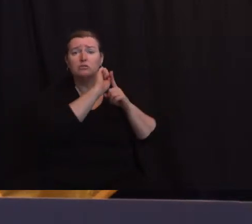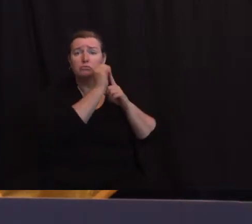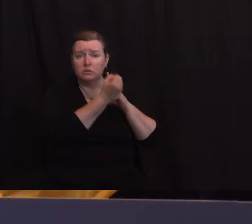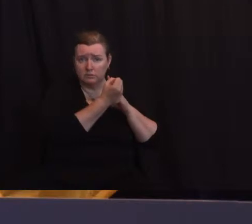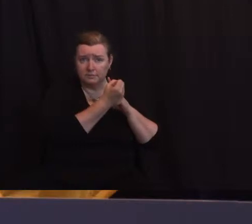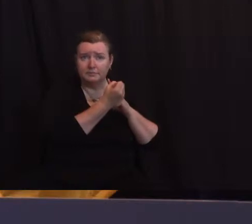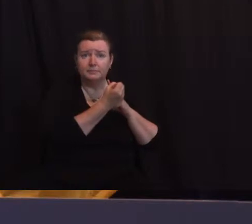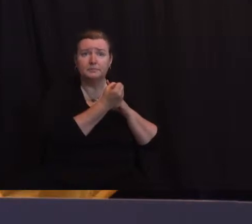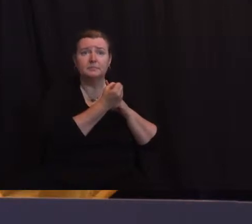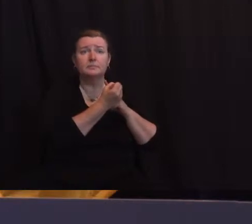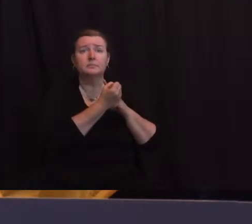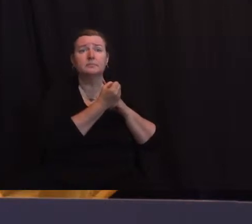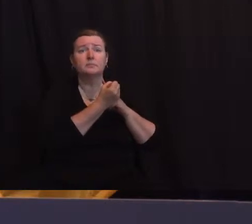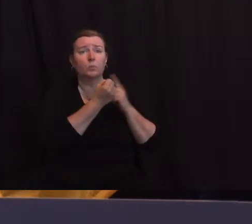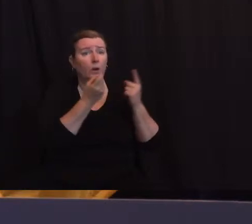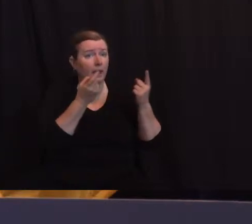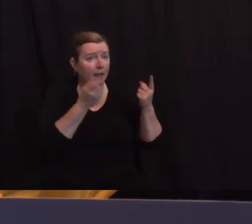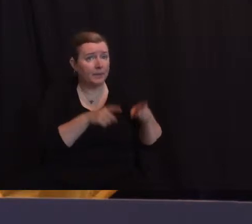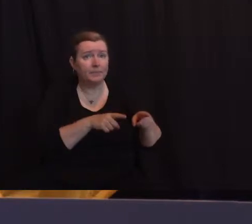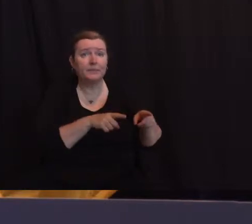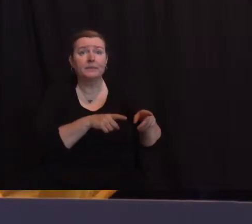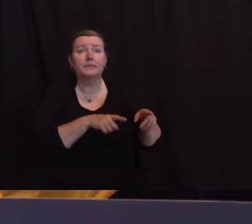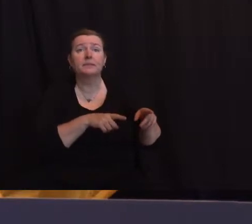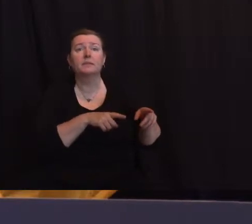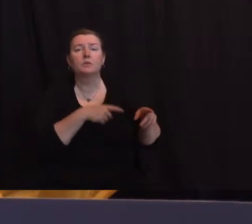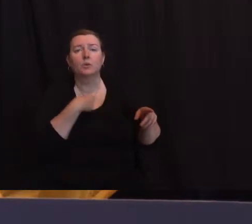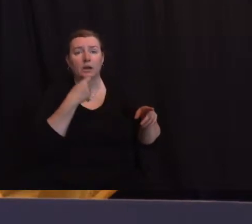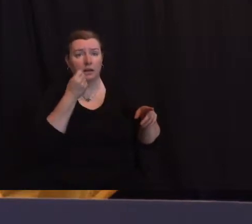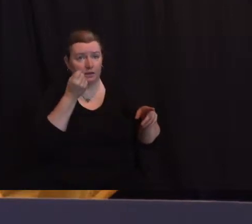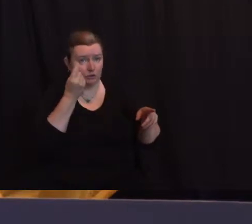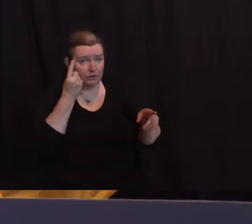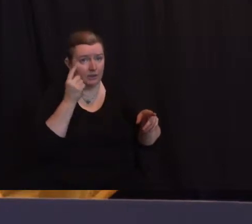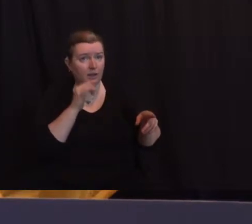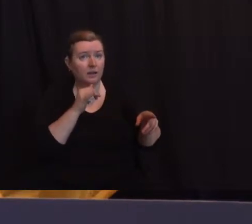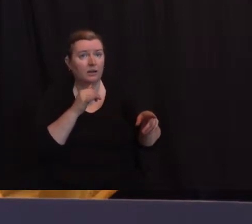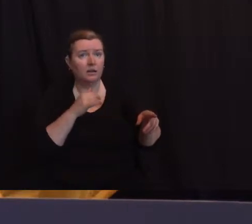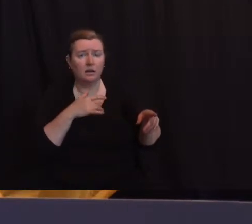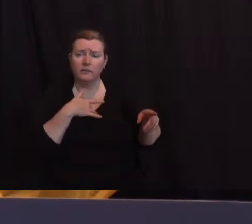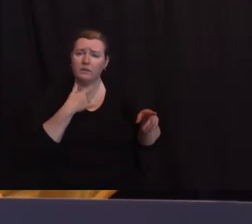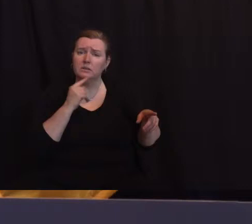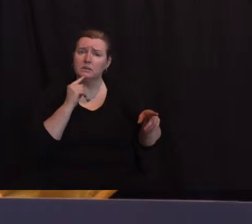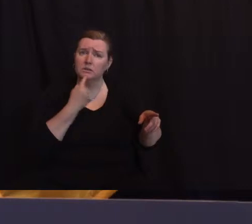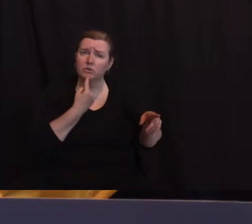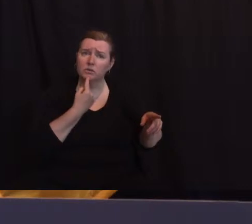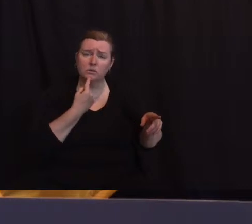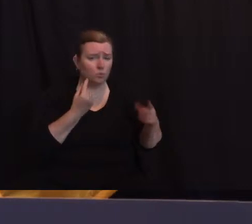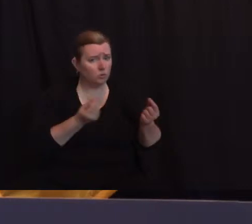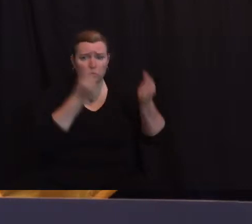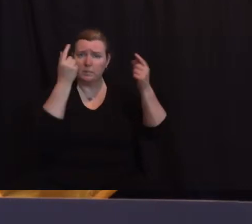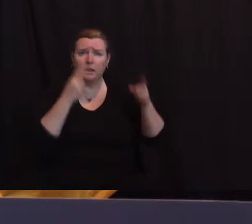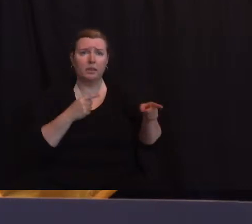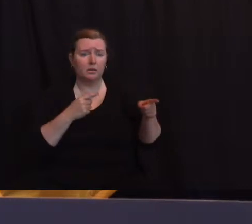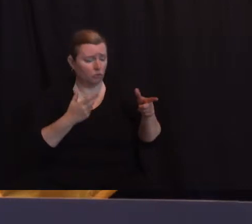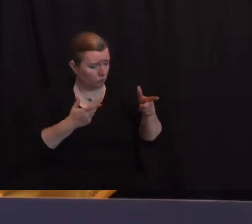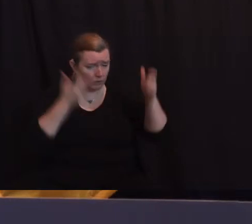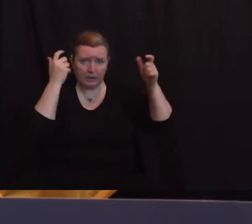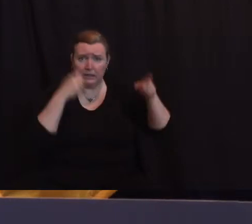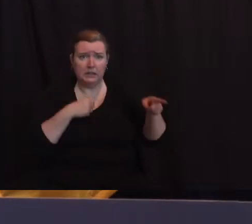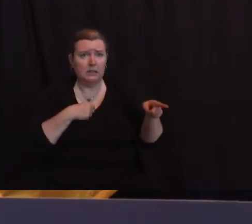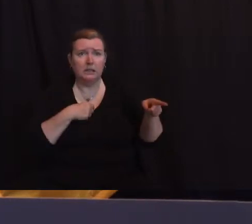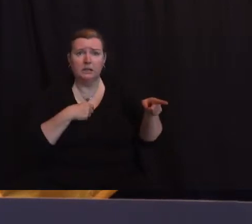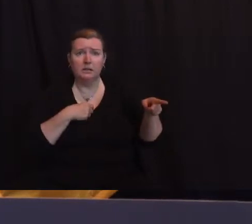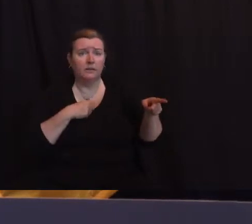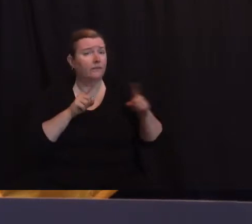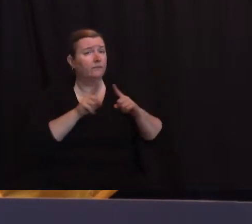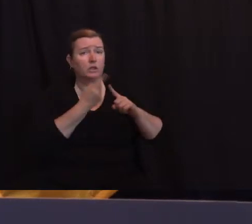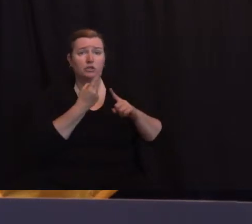first heard about it, understood it seriously, took action quickly, got the facts first, which is